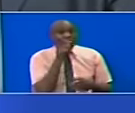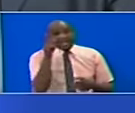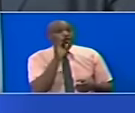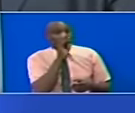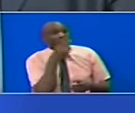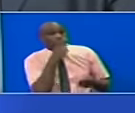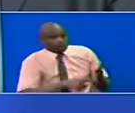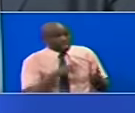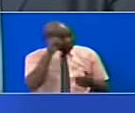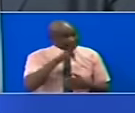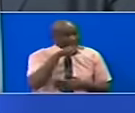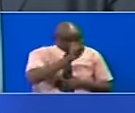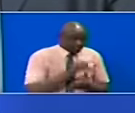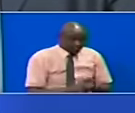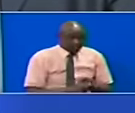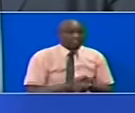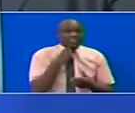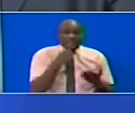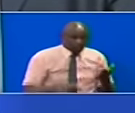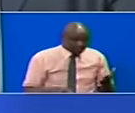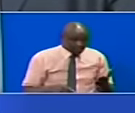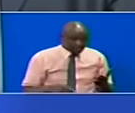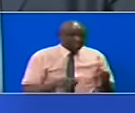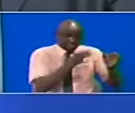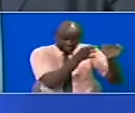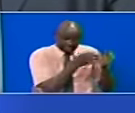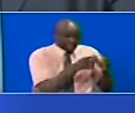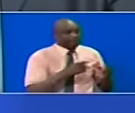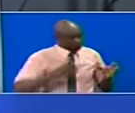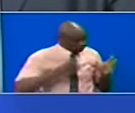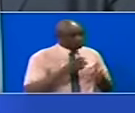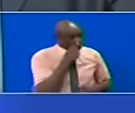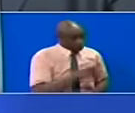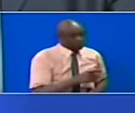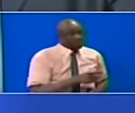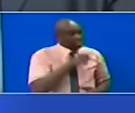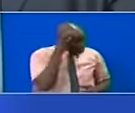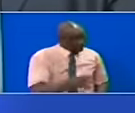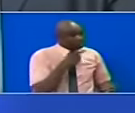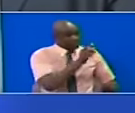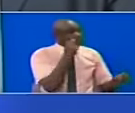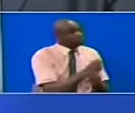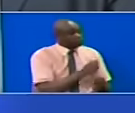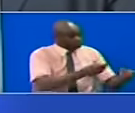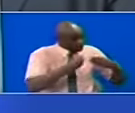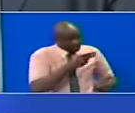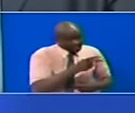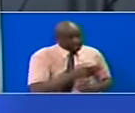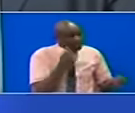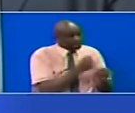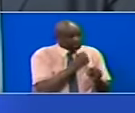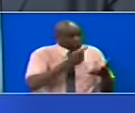that members of parliament are actually holding Treasury at ransom, saying that if you do not give us this, we will not pass